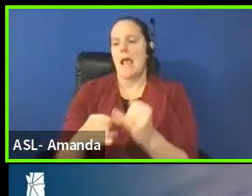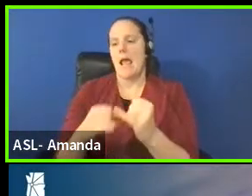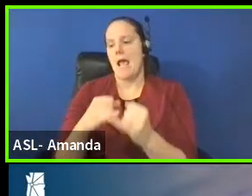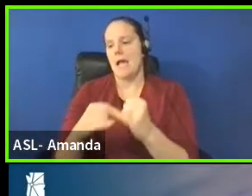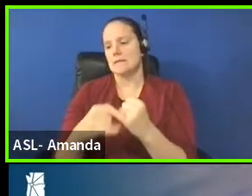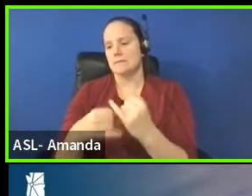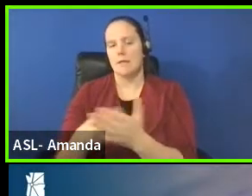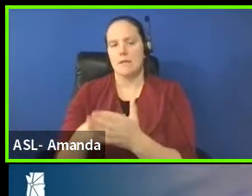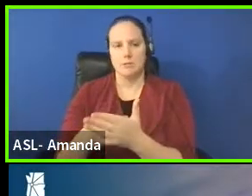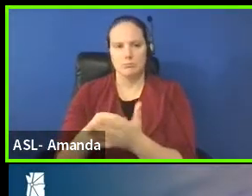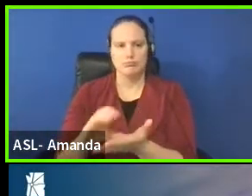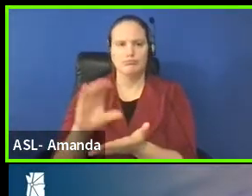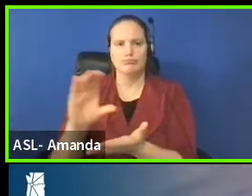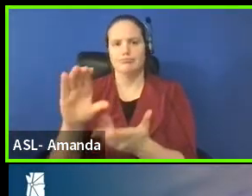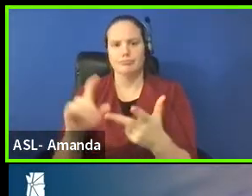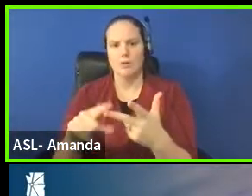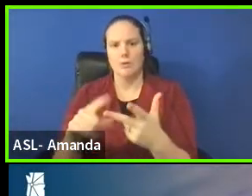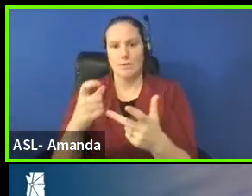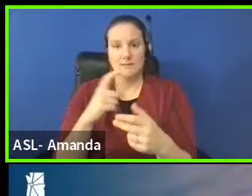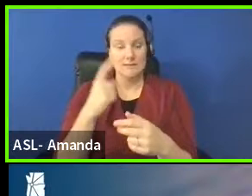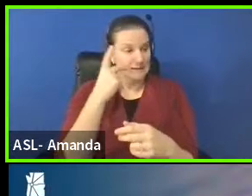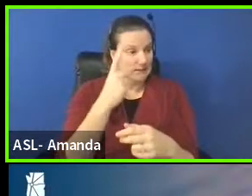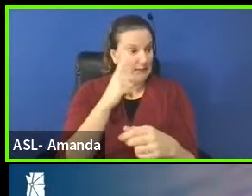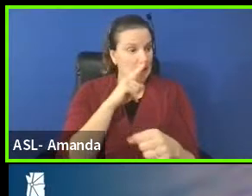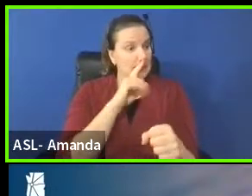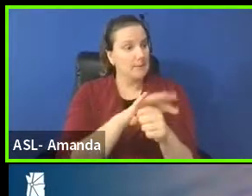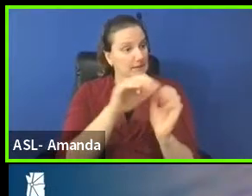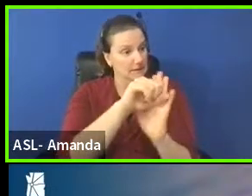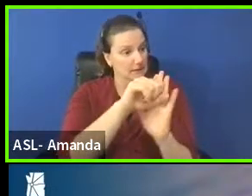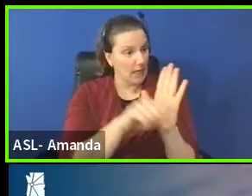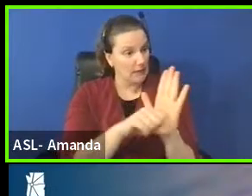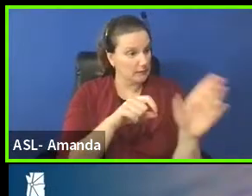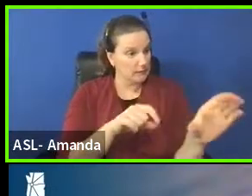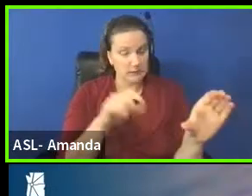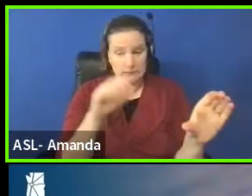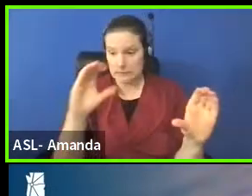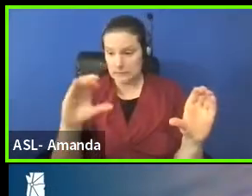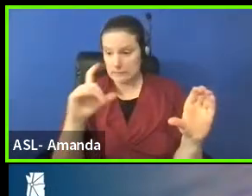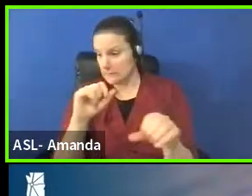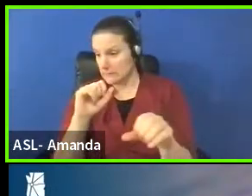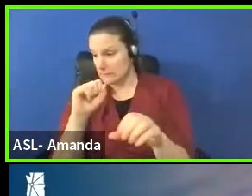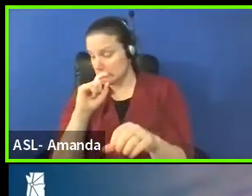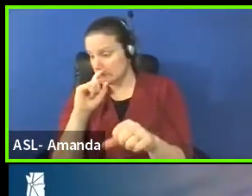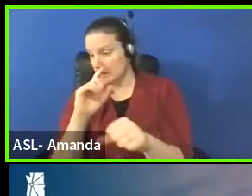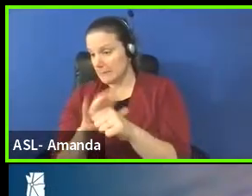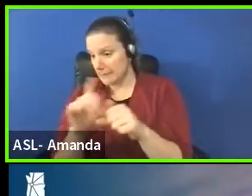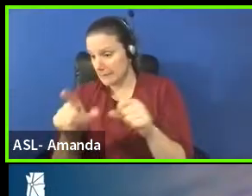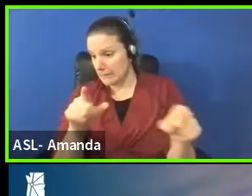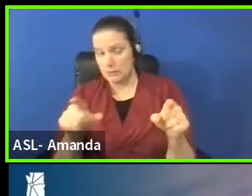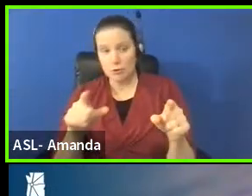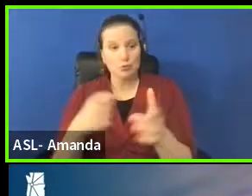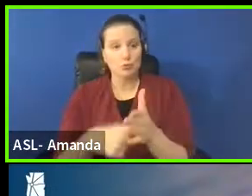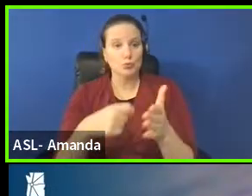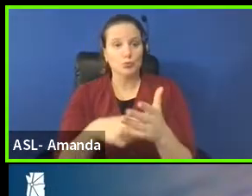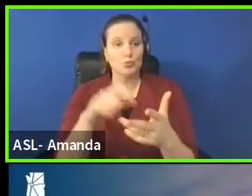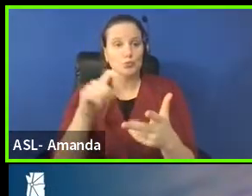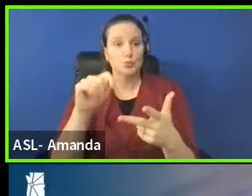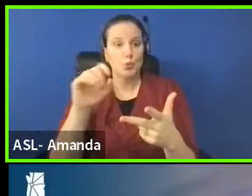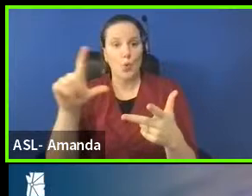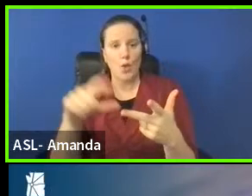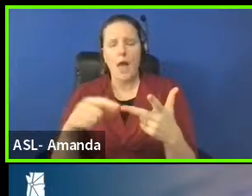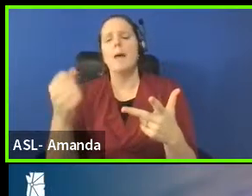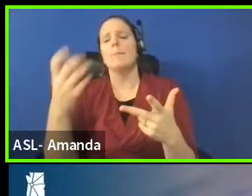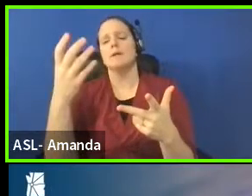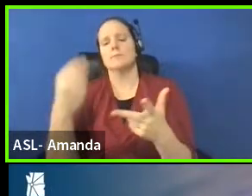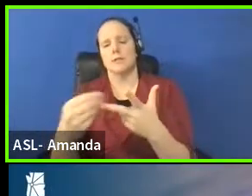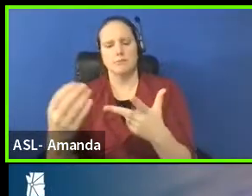see the commitment of the states as well as the commitment of what tolling can bring in.